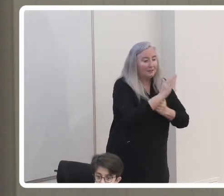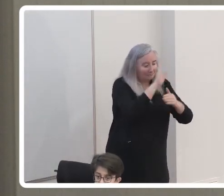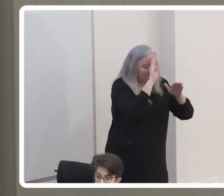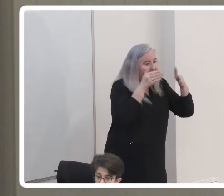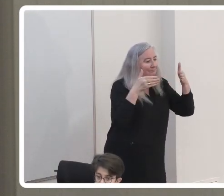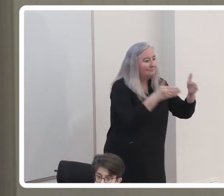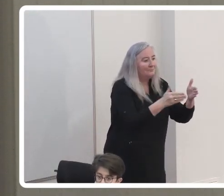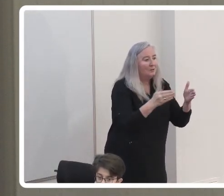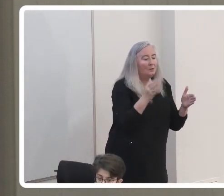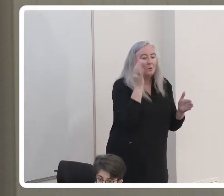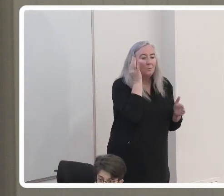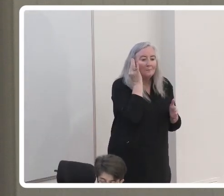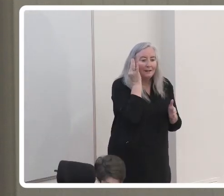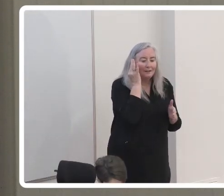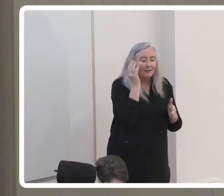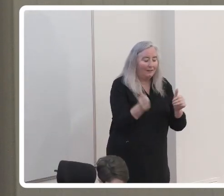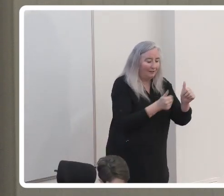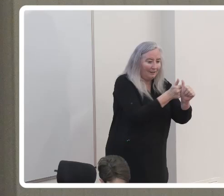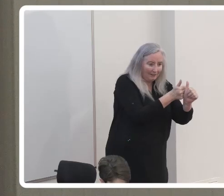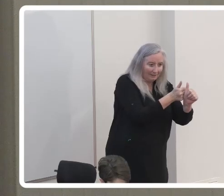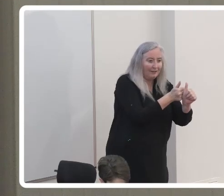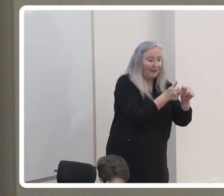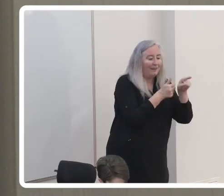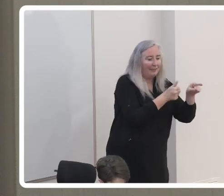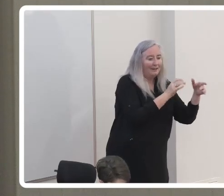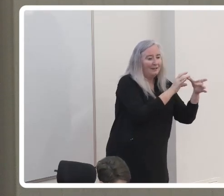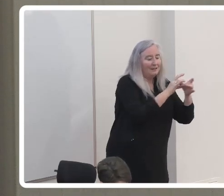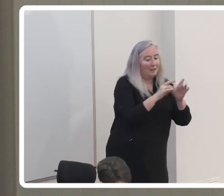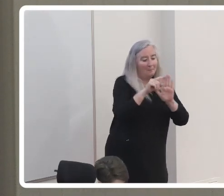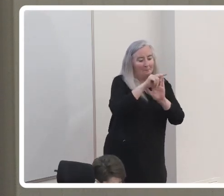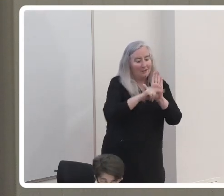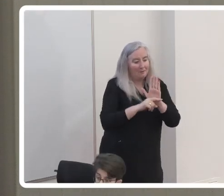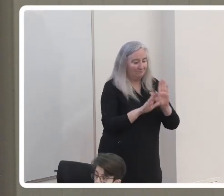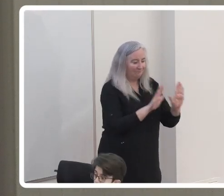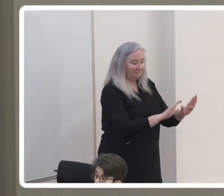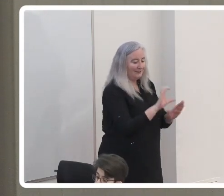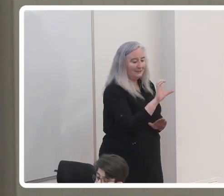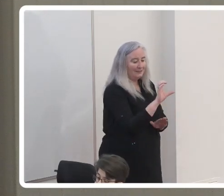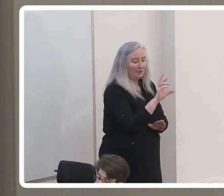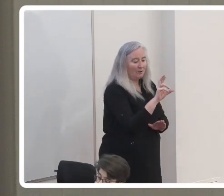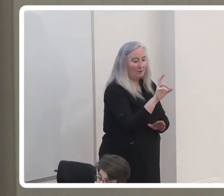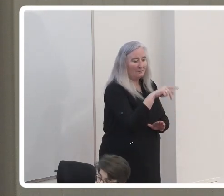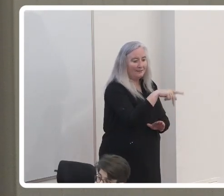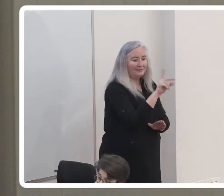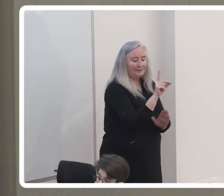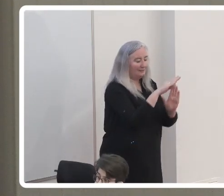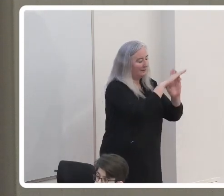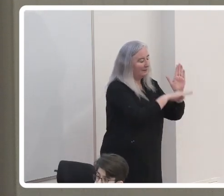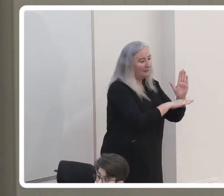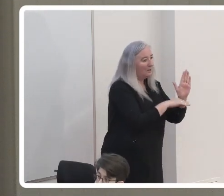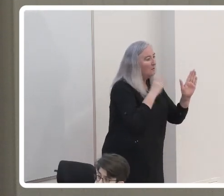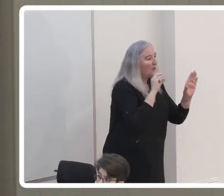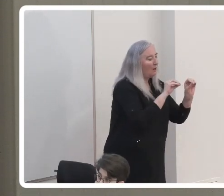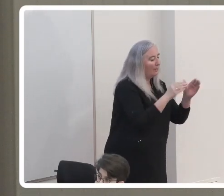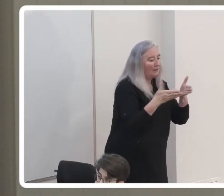with disabilities has primarily aligned with the principles of the CRPD, rather than integrating a more intersectional